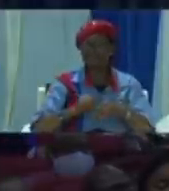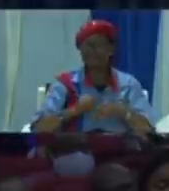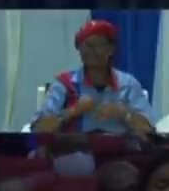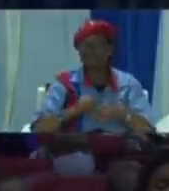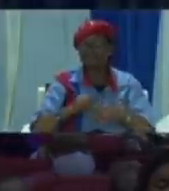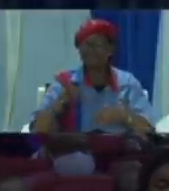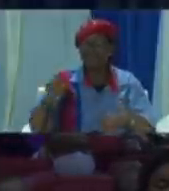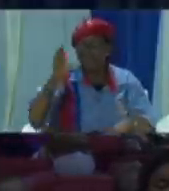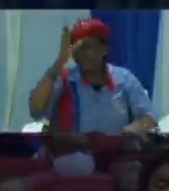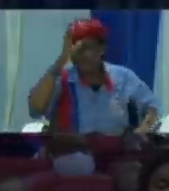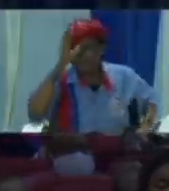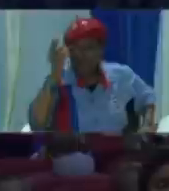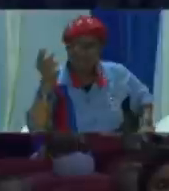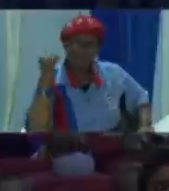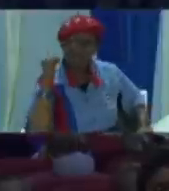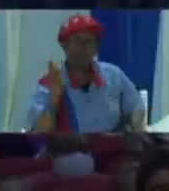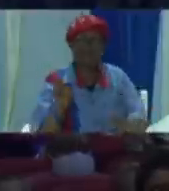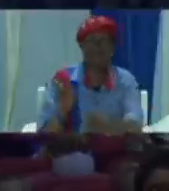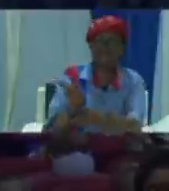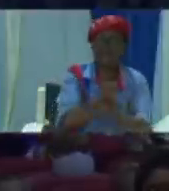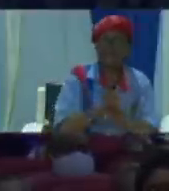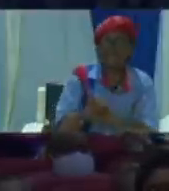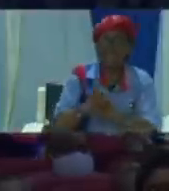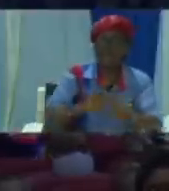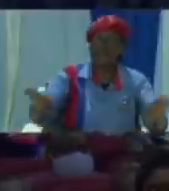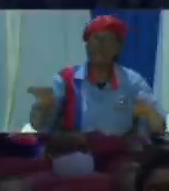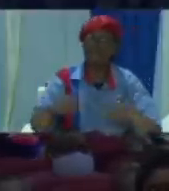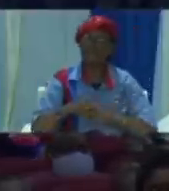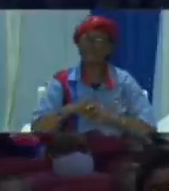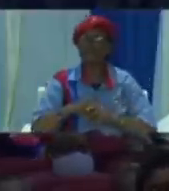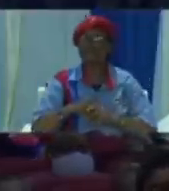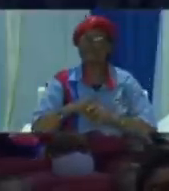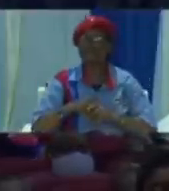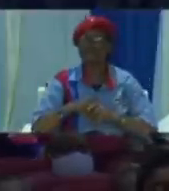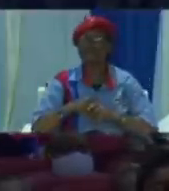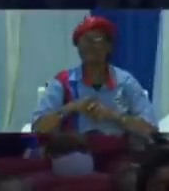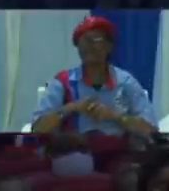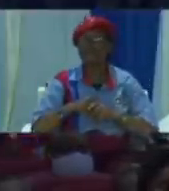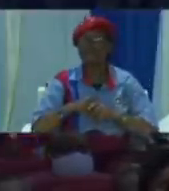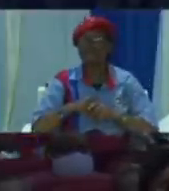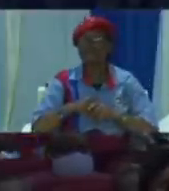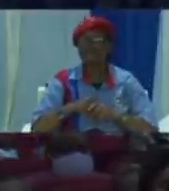The father was careless. And